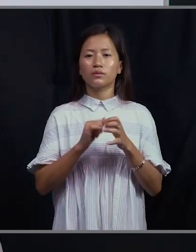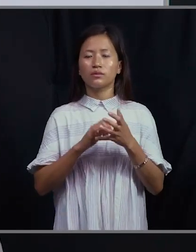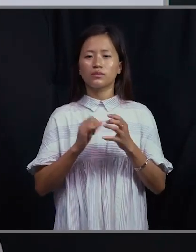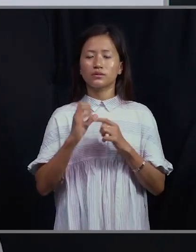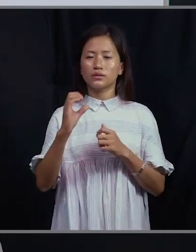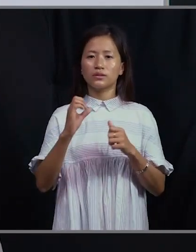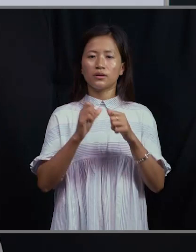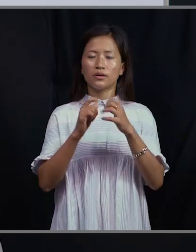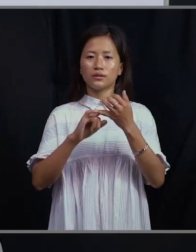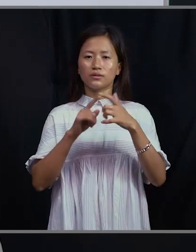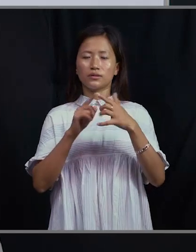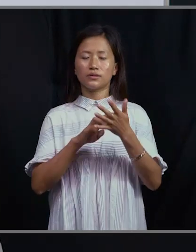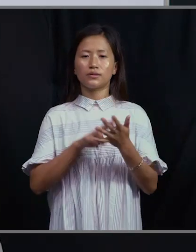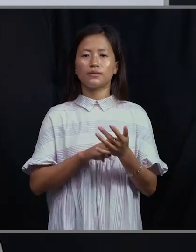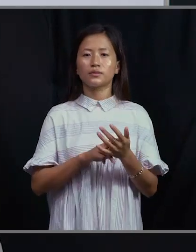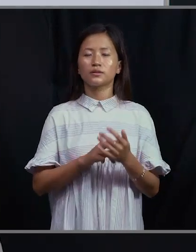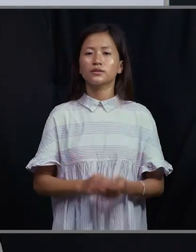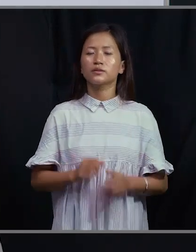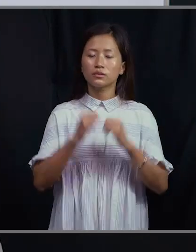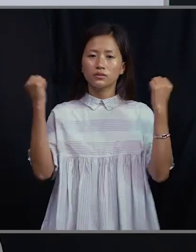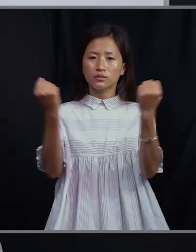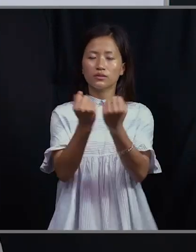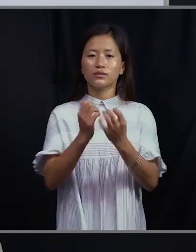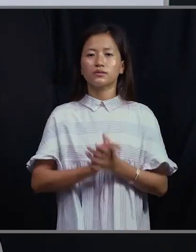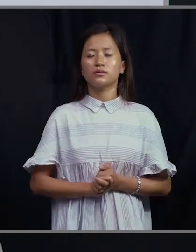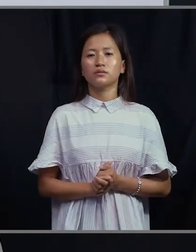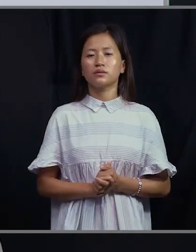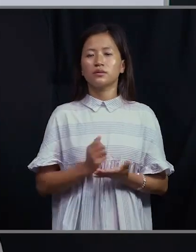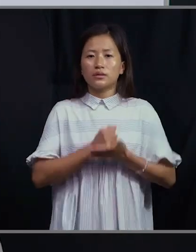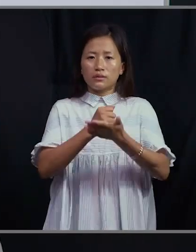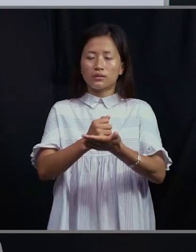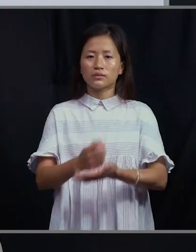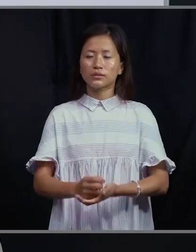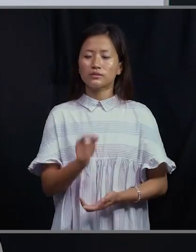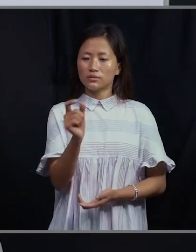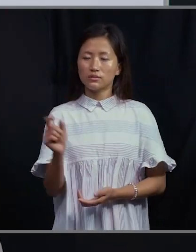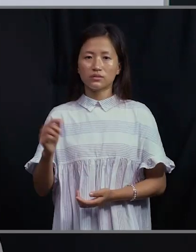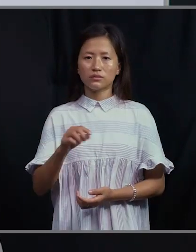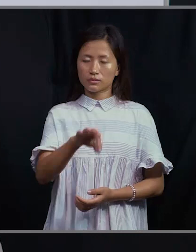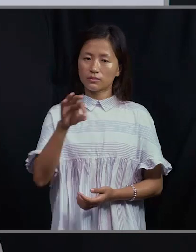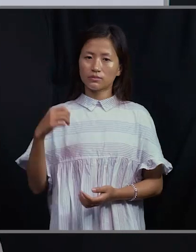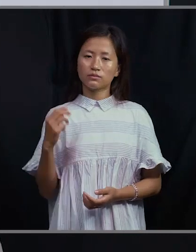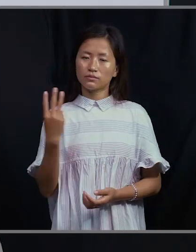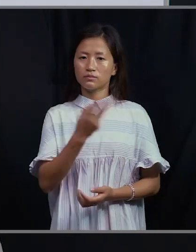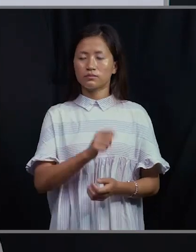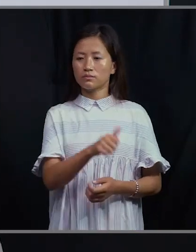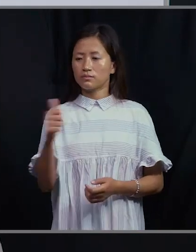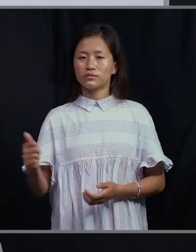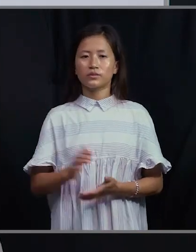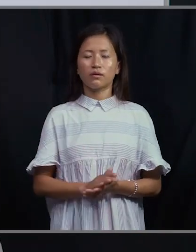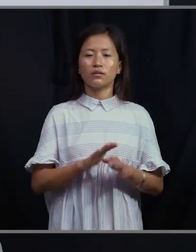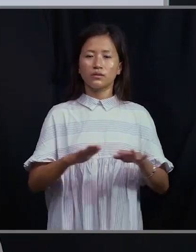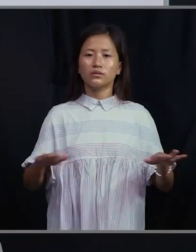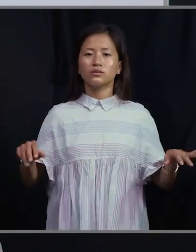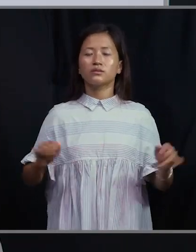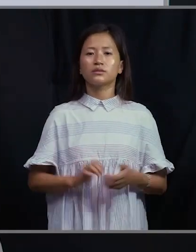customs and traditions about their society, and in that way, okay, they help each other. Okay, and along with that, even the children